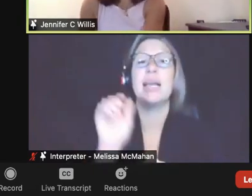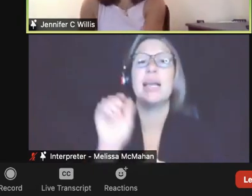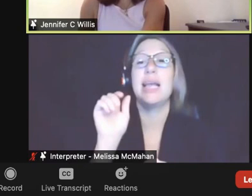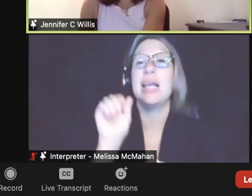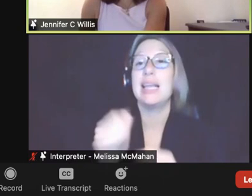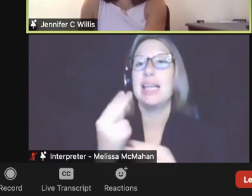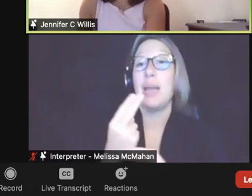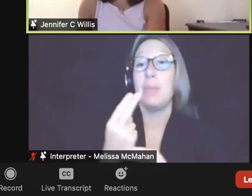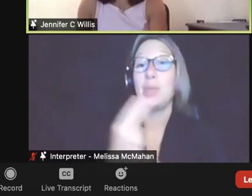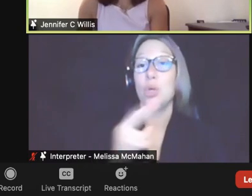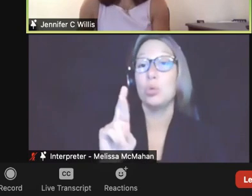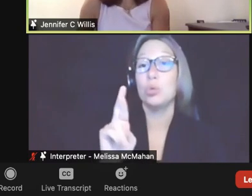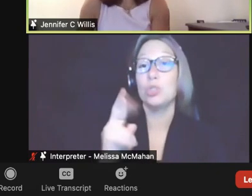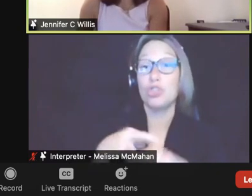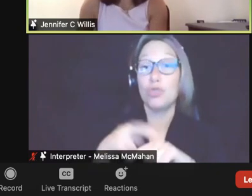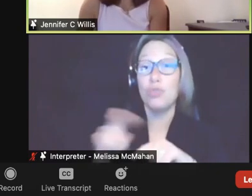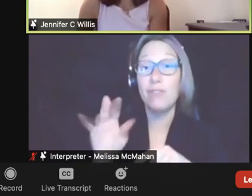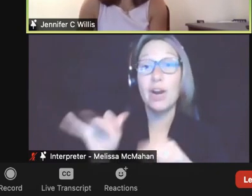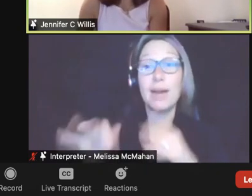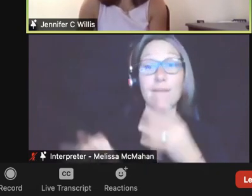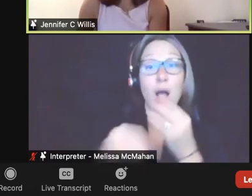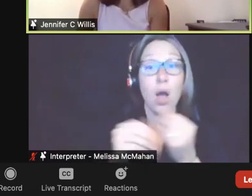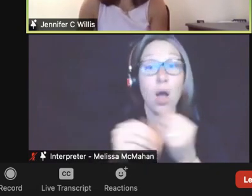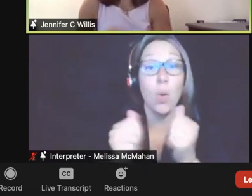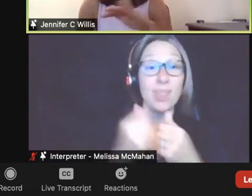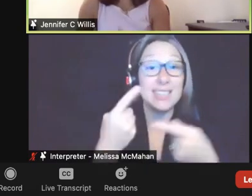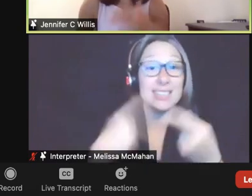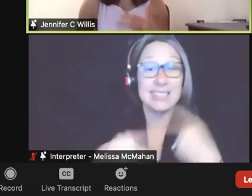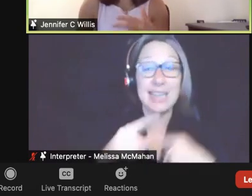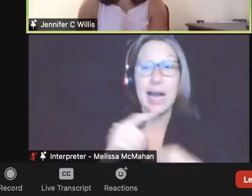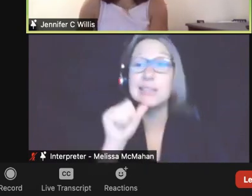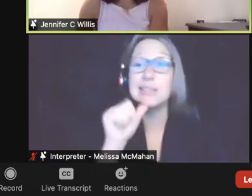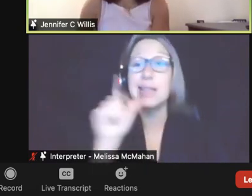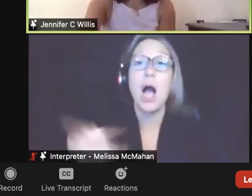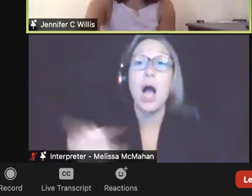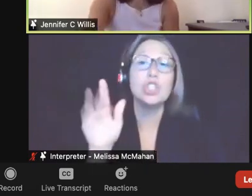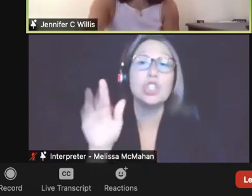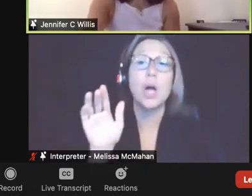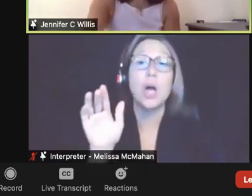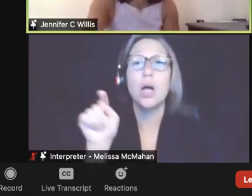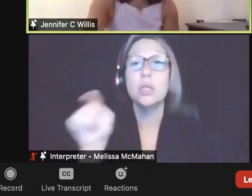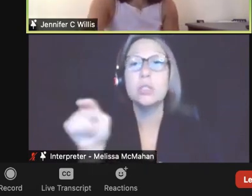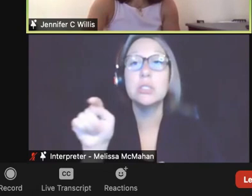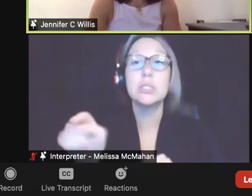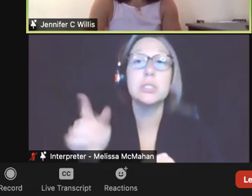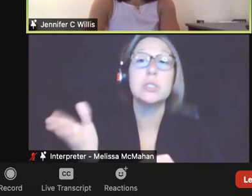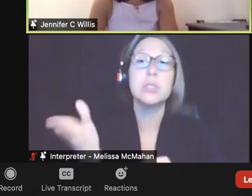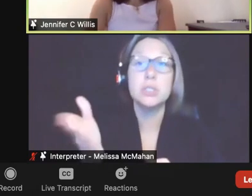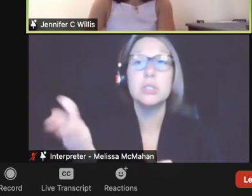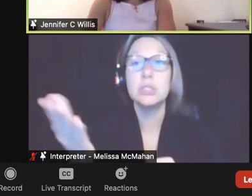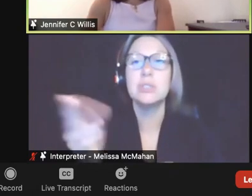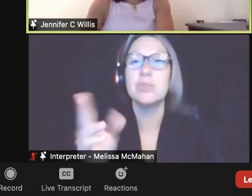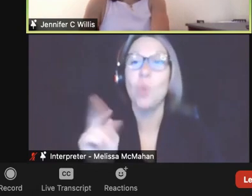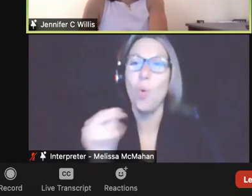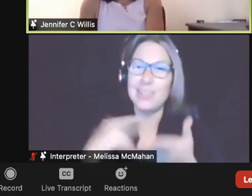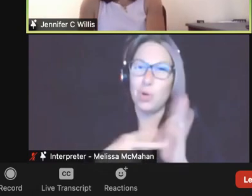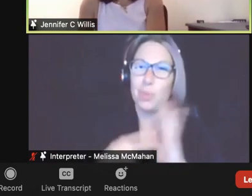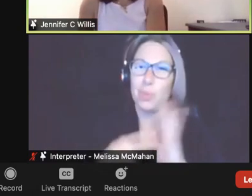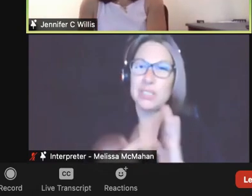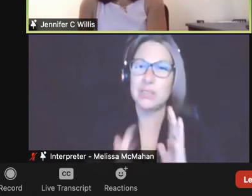paired with a sign. It's not meaningless prodding or prompting. These have a purpose. So here's a